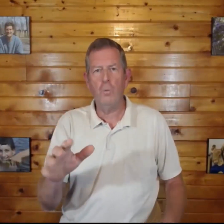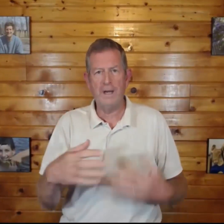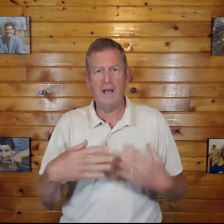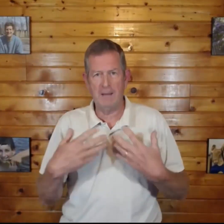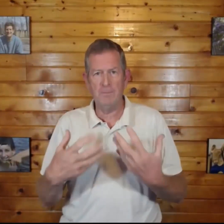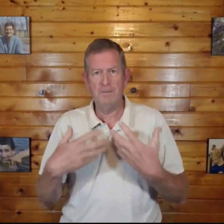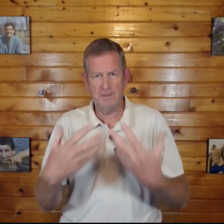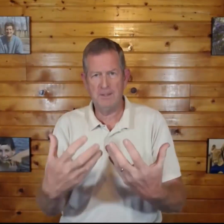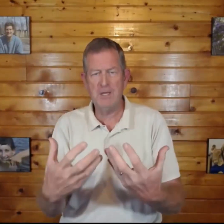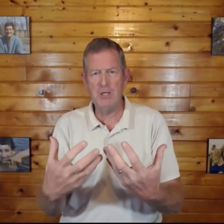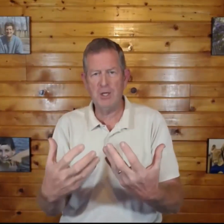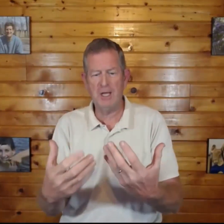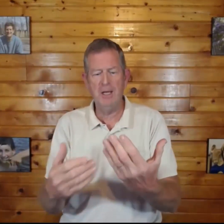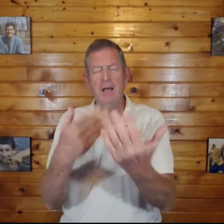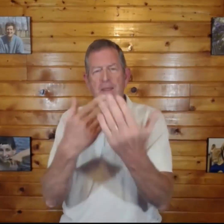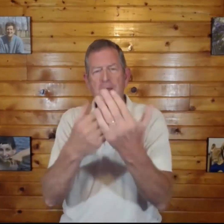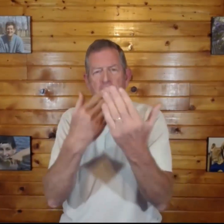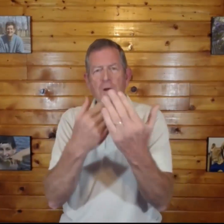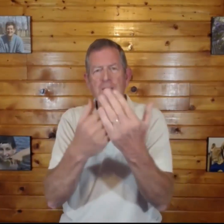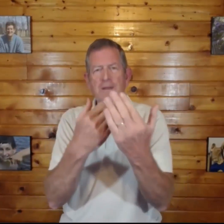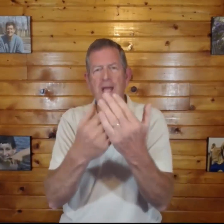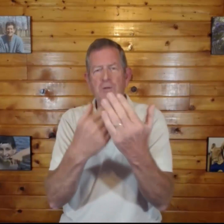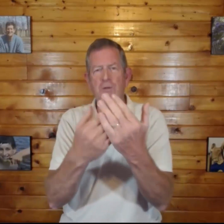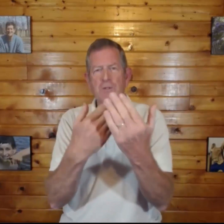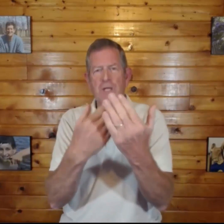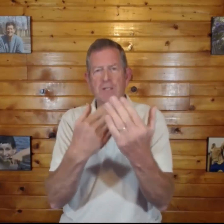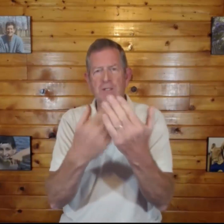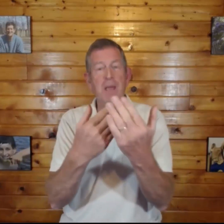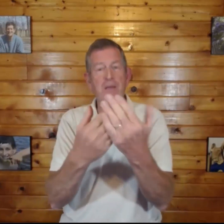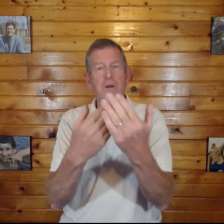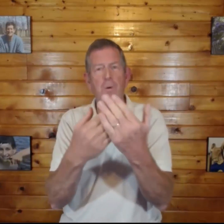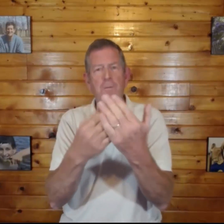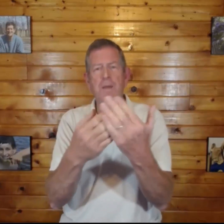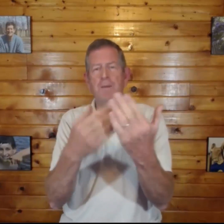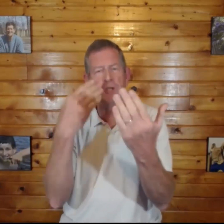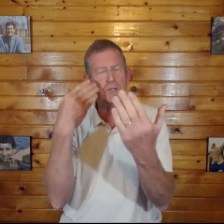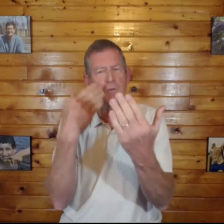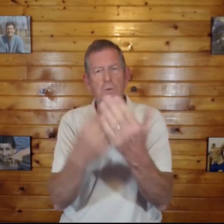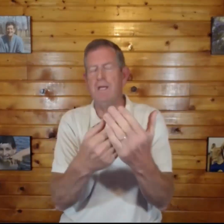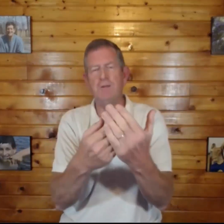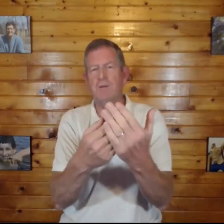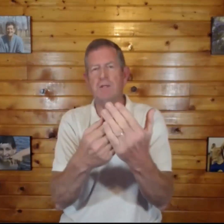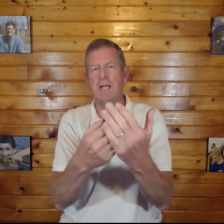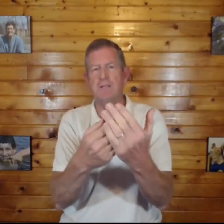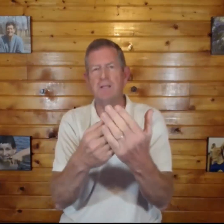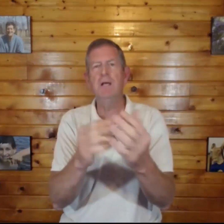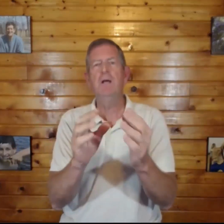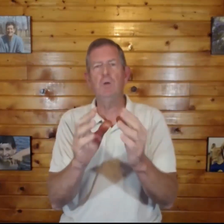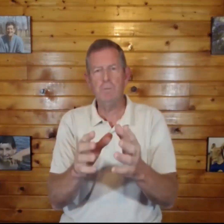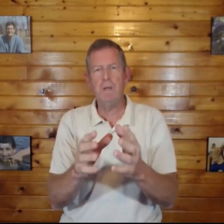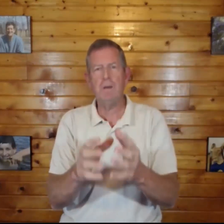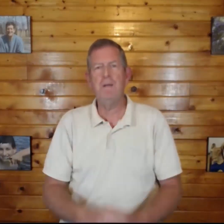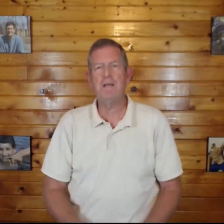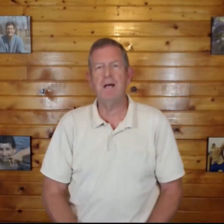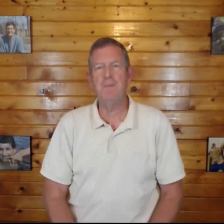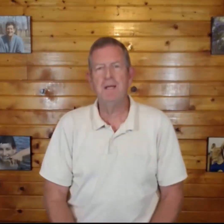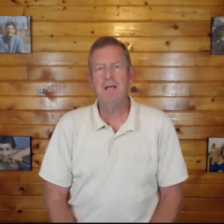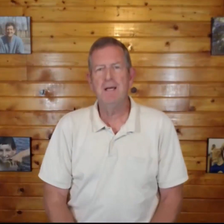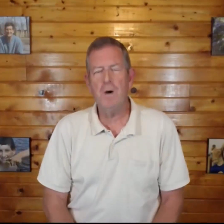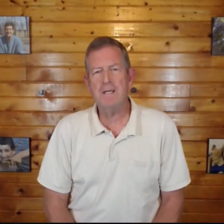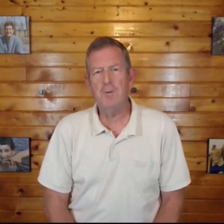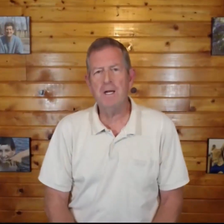of what I'm teaching, and then focus on the exercises. It may very well be, but just through the exercises, you'll be able to pick